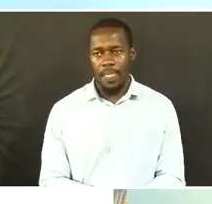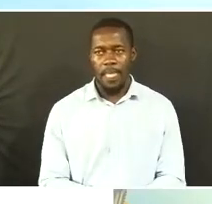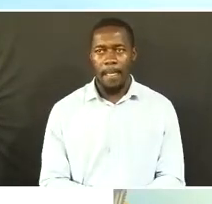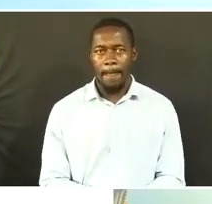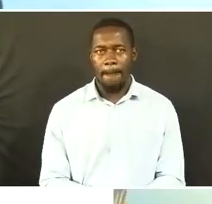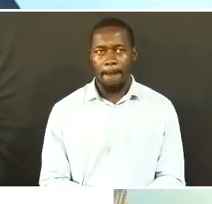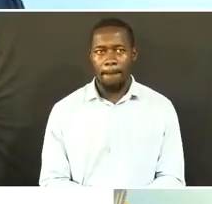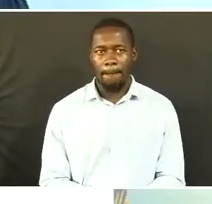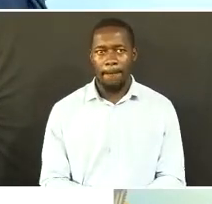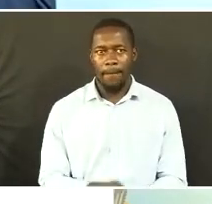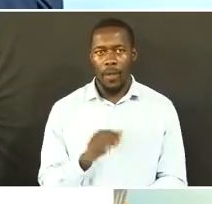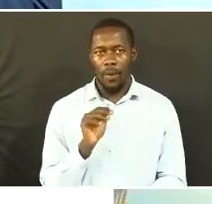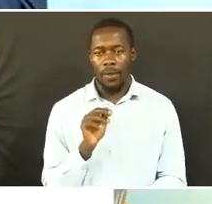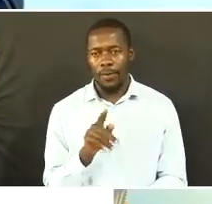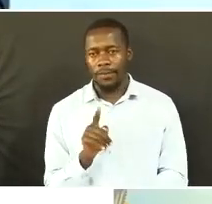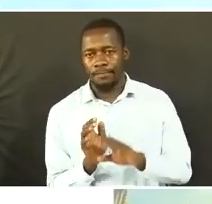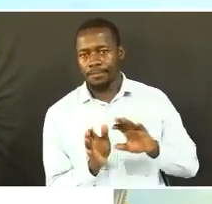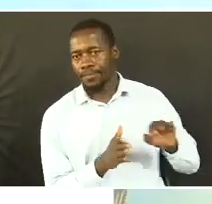To our text.